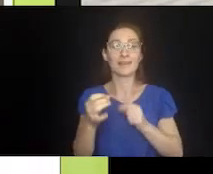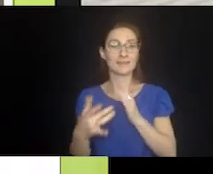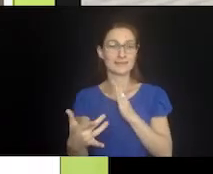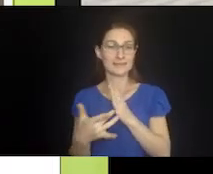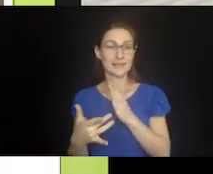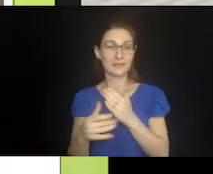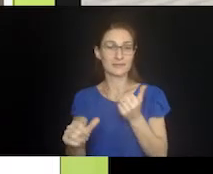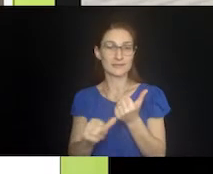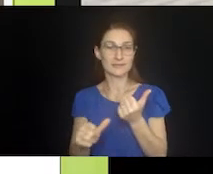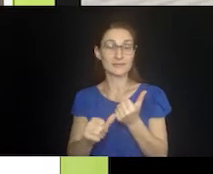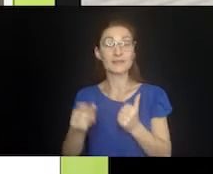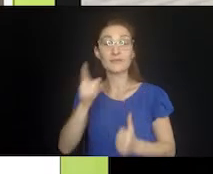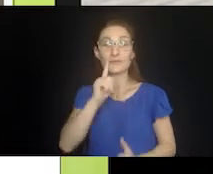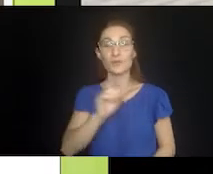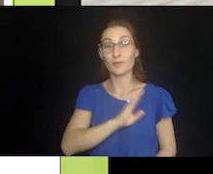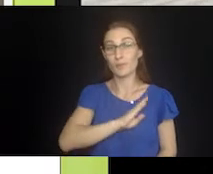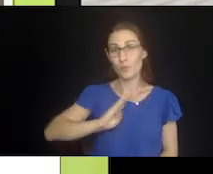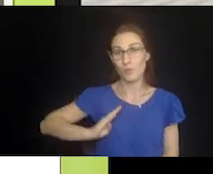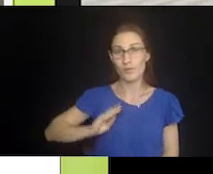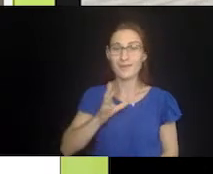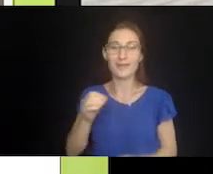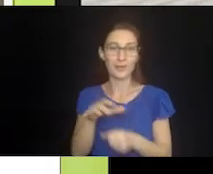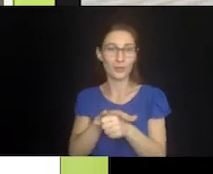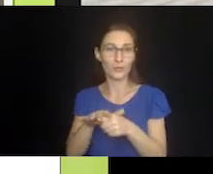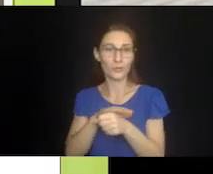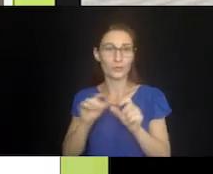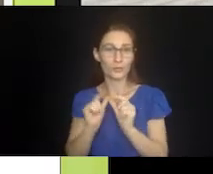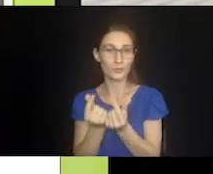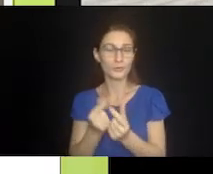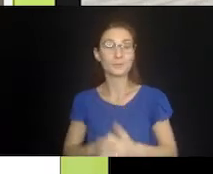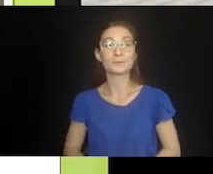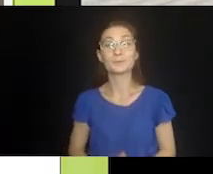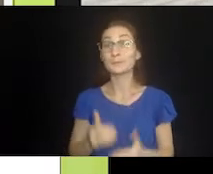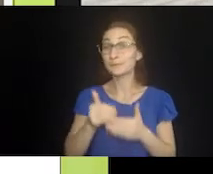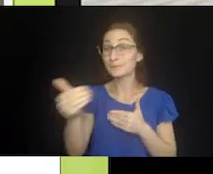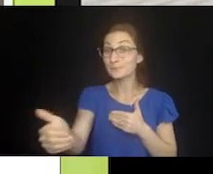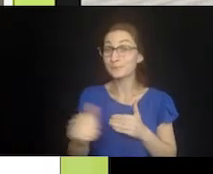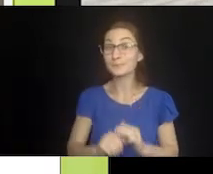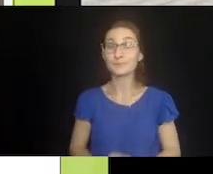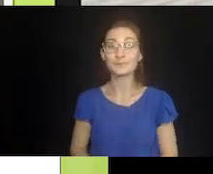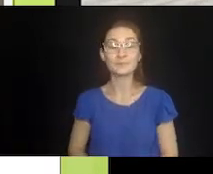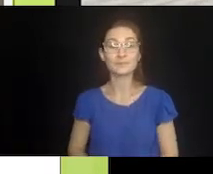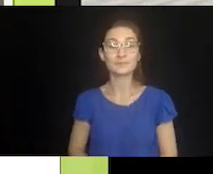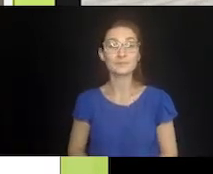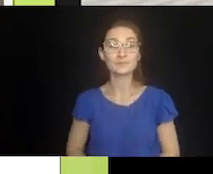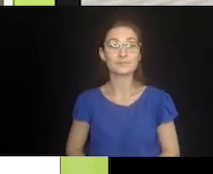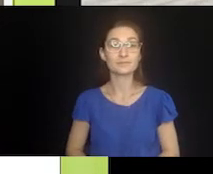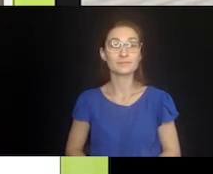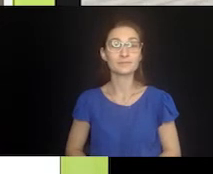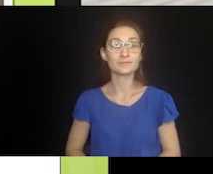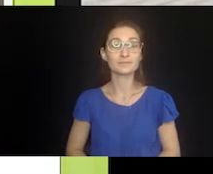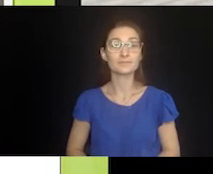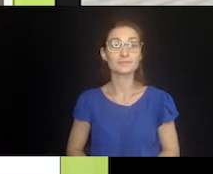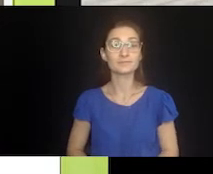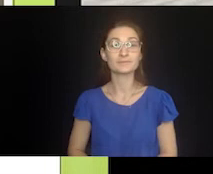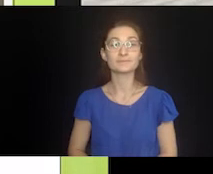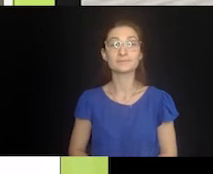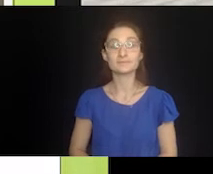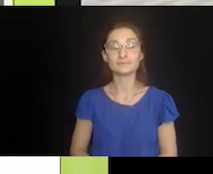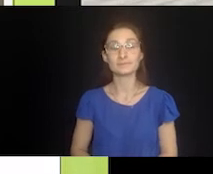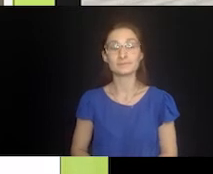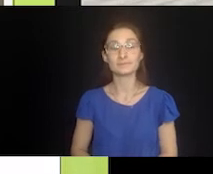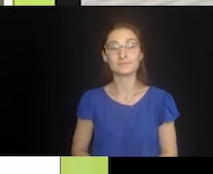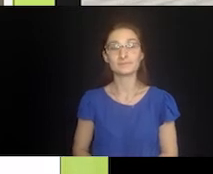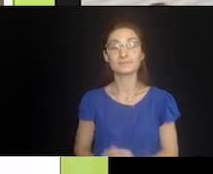these, and they provide training and technical assistance to our local groups. Next slide, please.